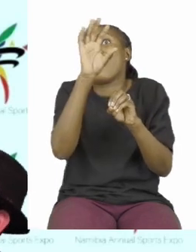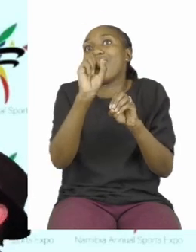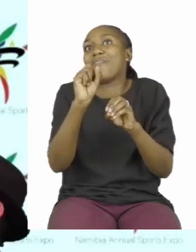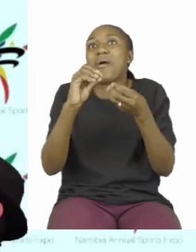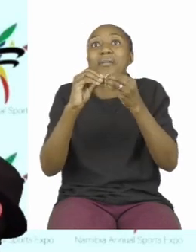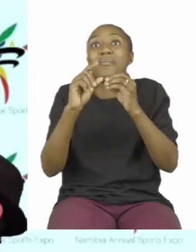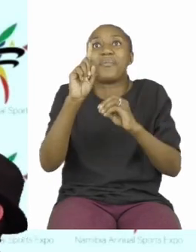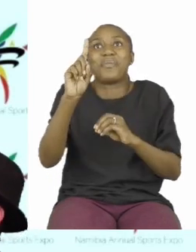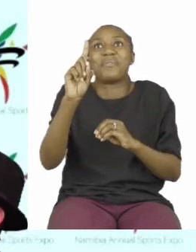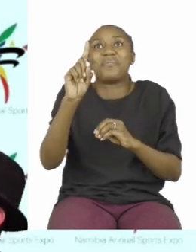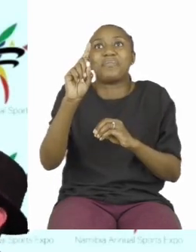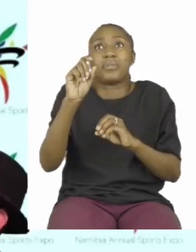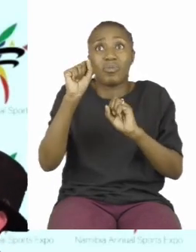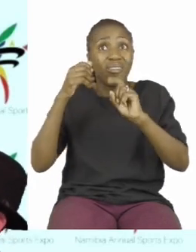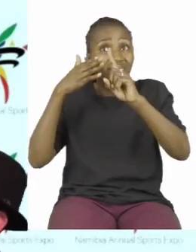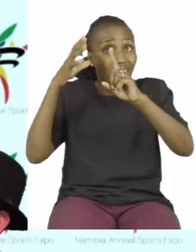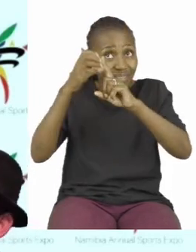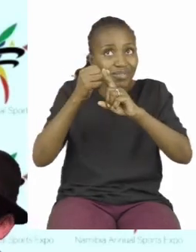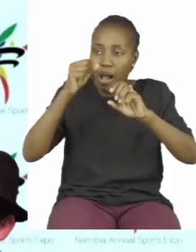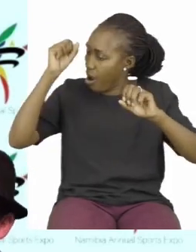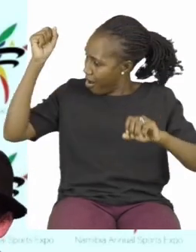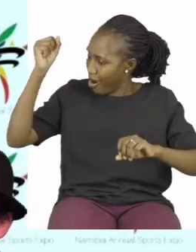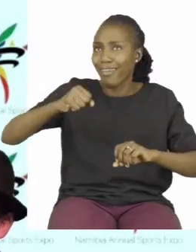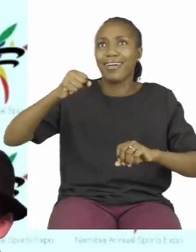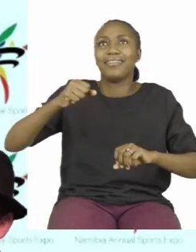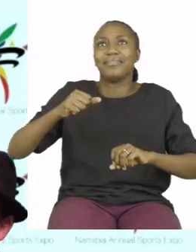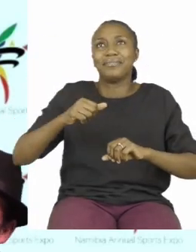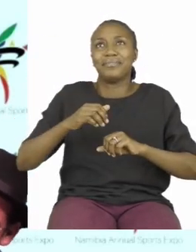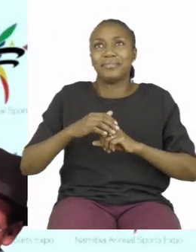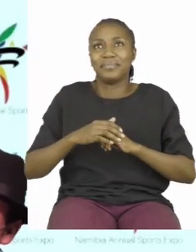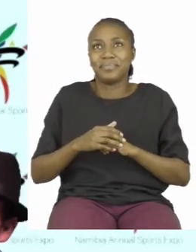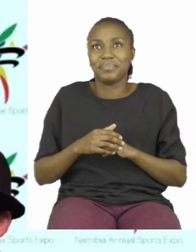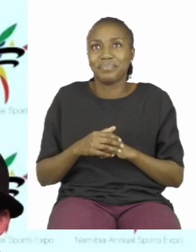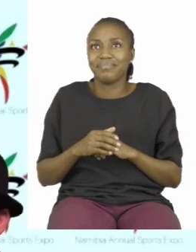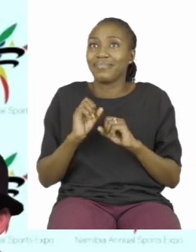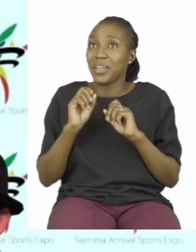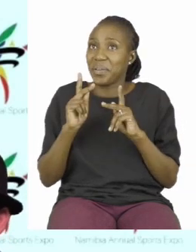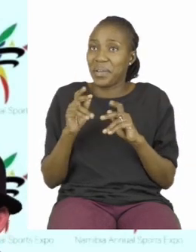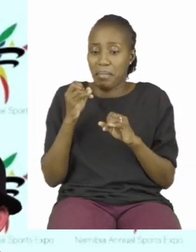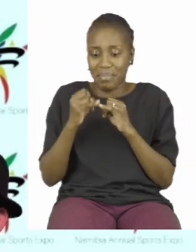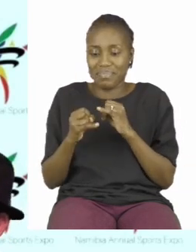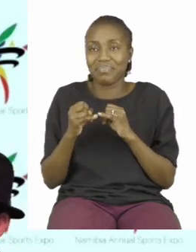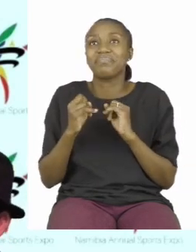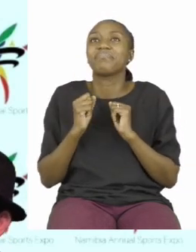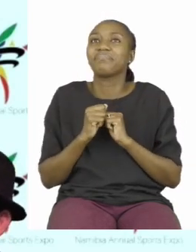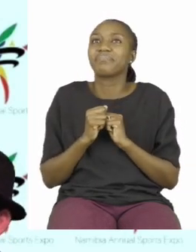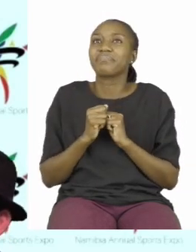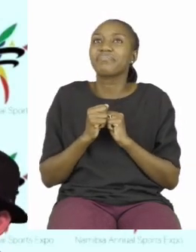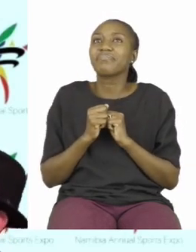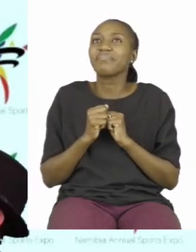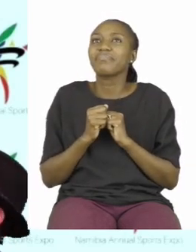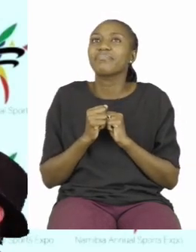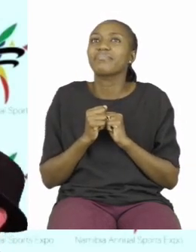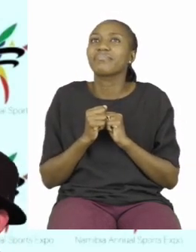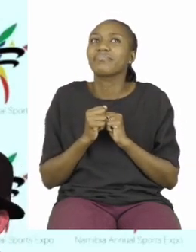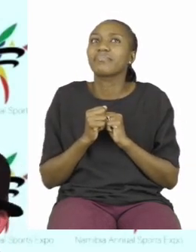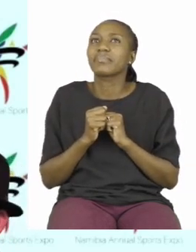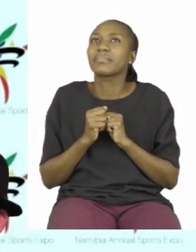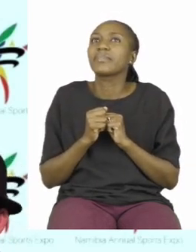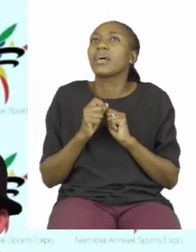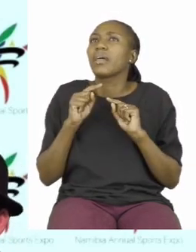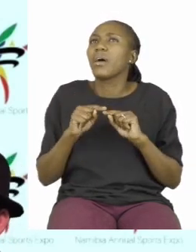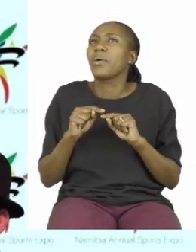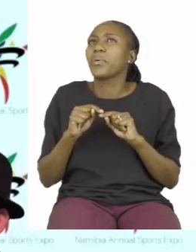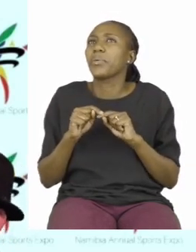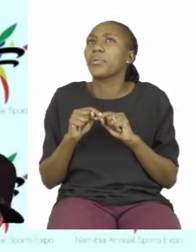that's achievable, as and, you said. And that's achievable, yes. Wow. So finally, how do Style become affiliated to the national